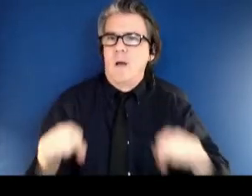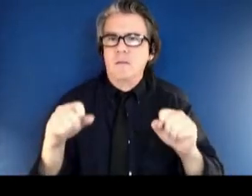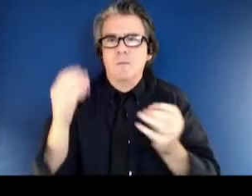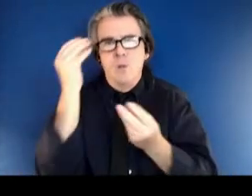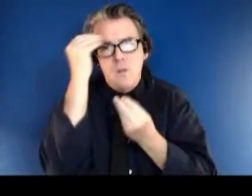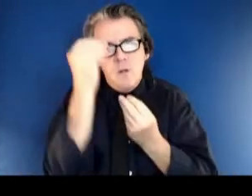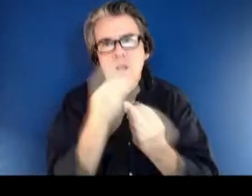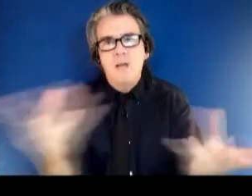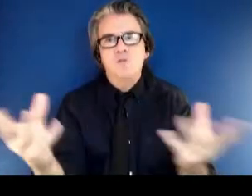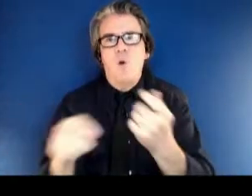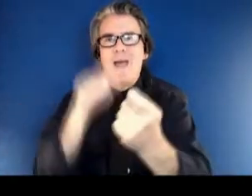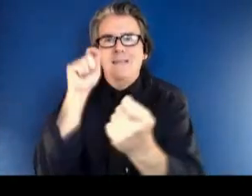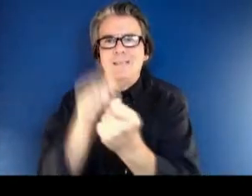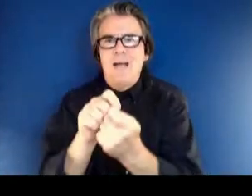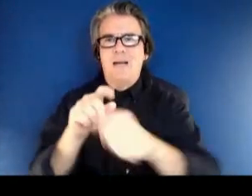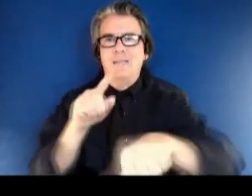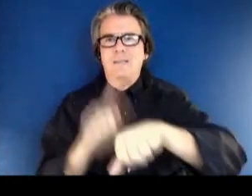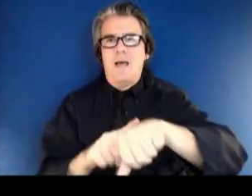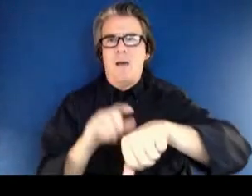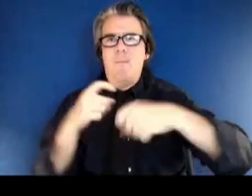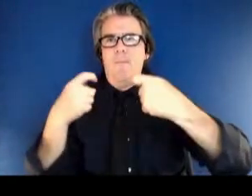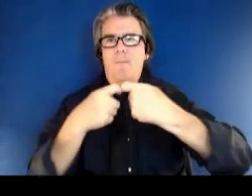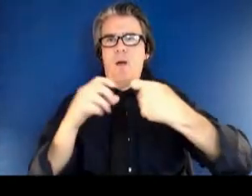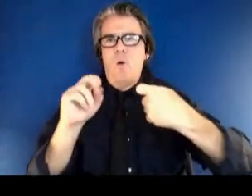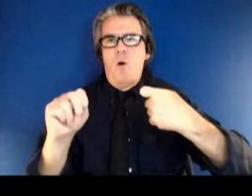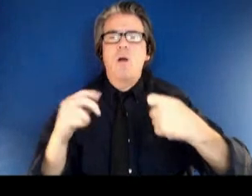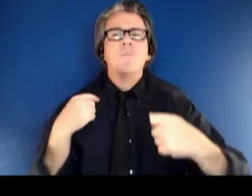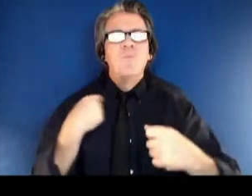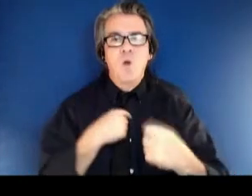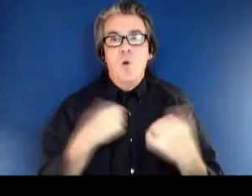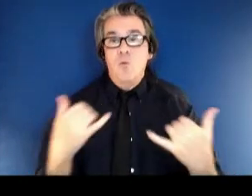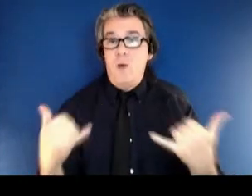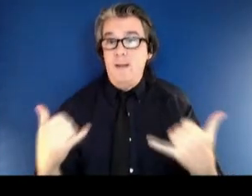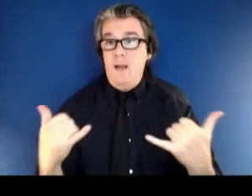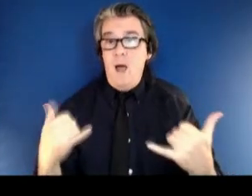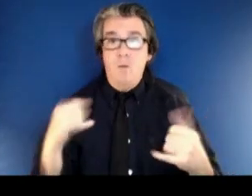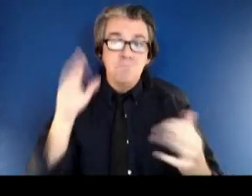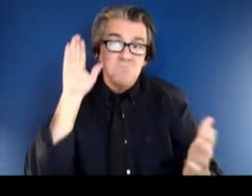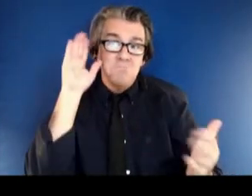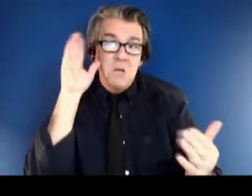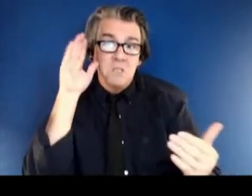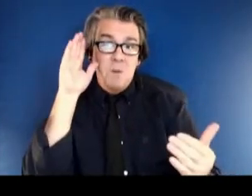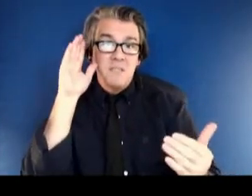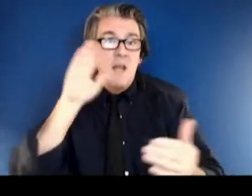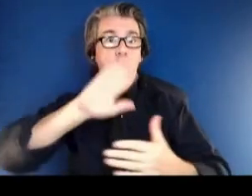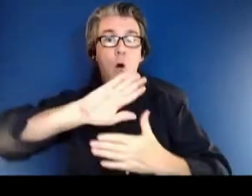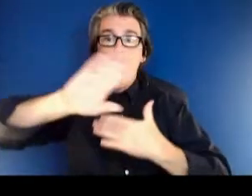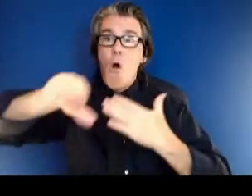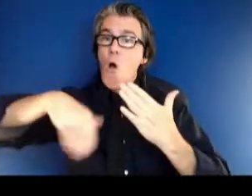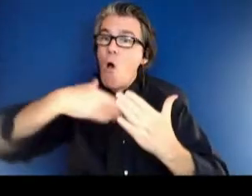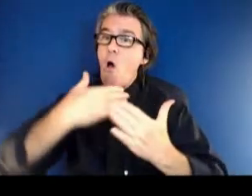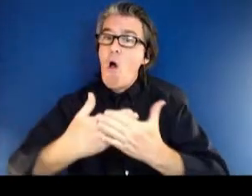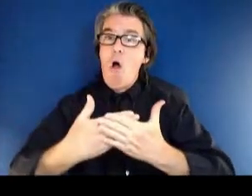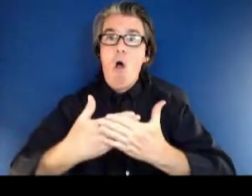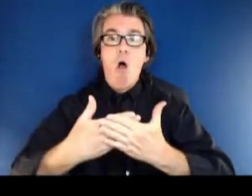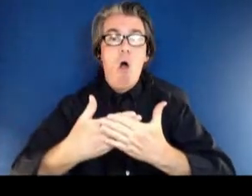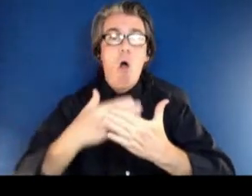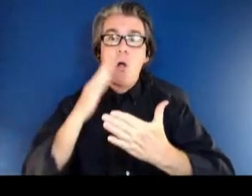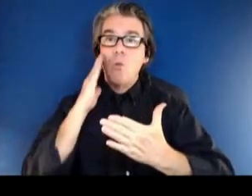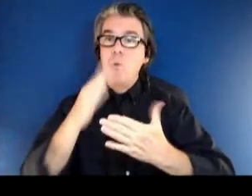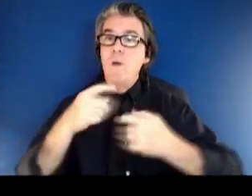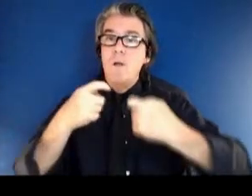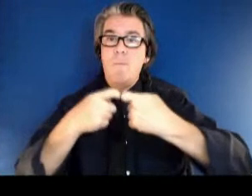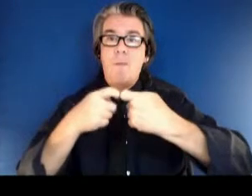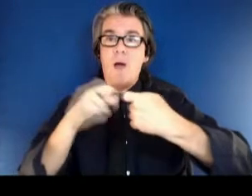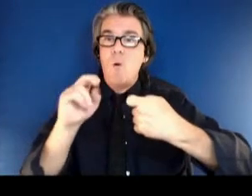take us to restore. Right now, we're anticipating the majority of our customers to be restored by the end of the